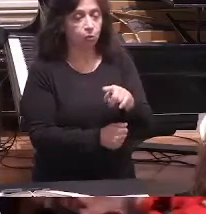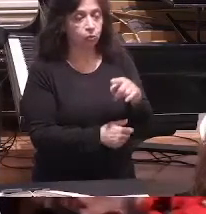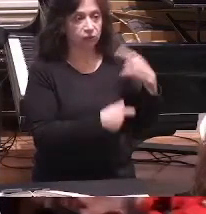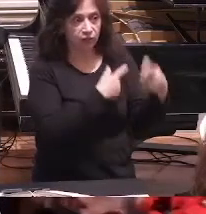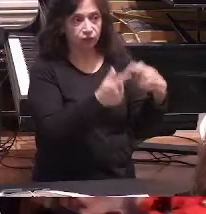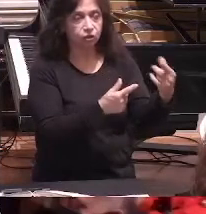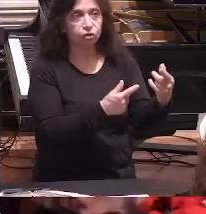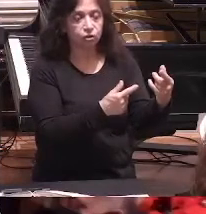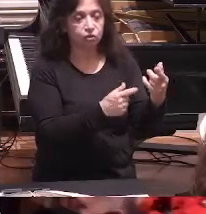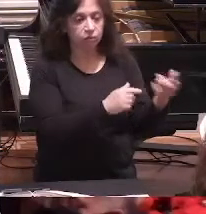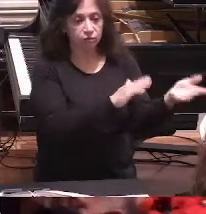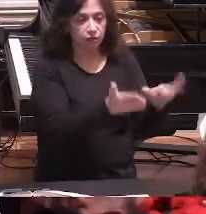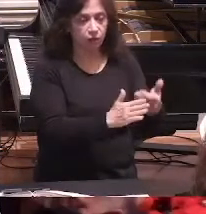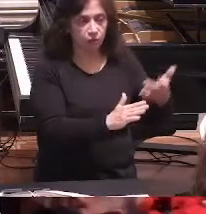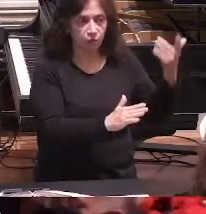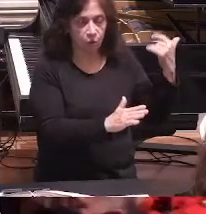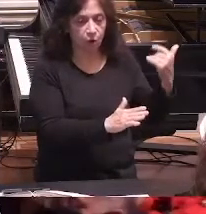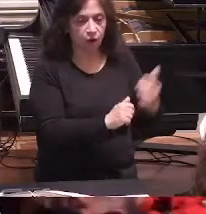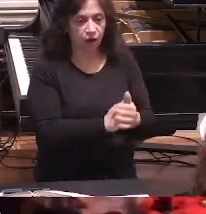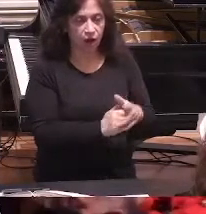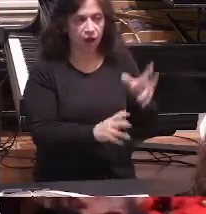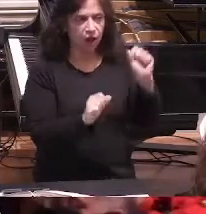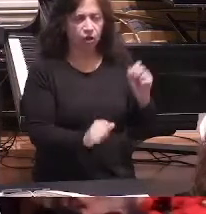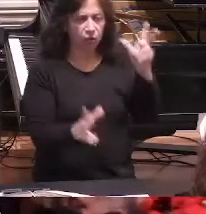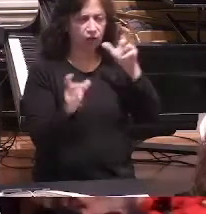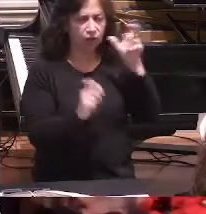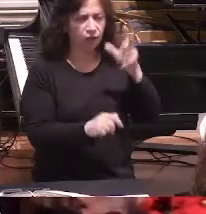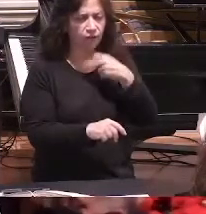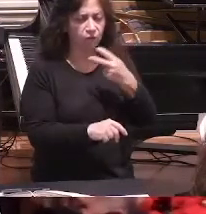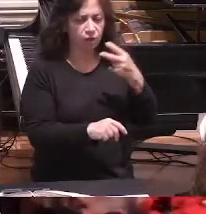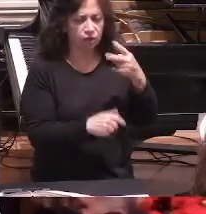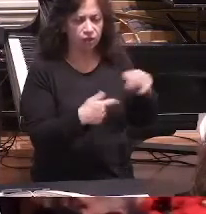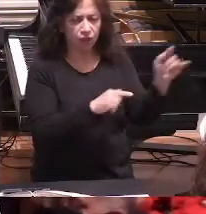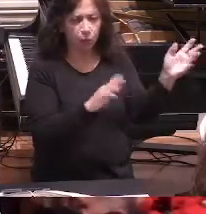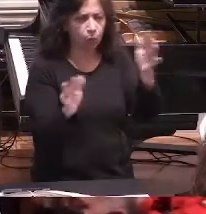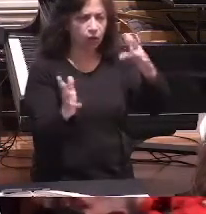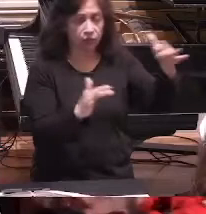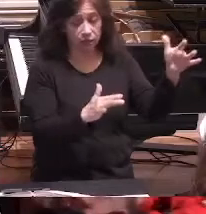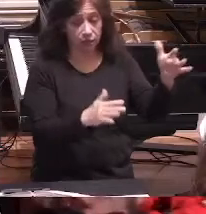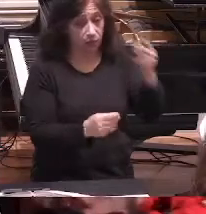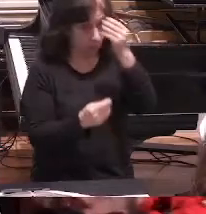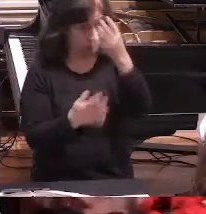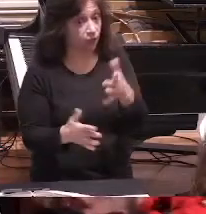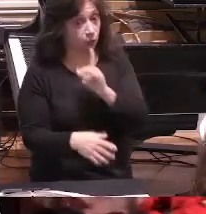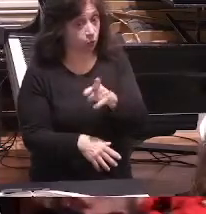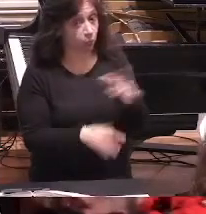me. I heard their voices in the wind, and let me tell you, it was